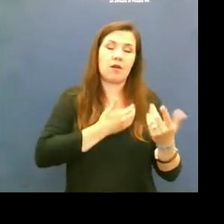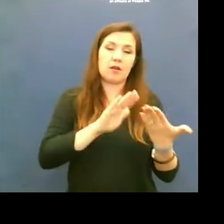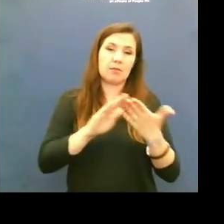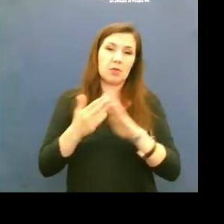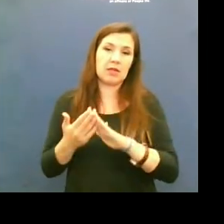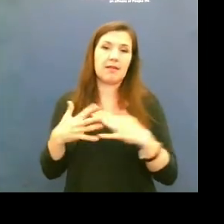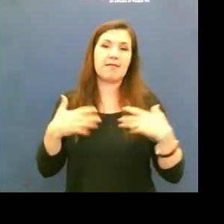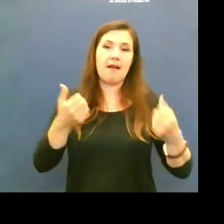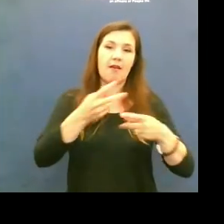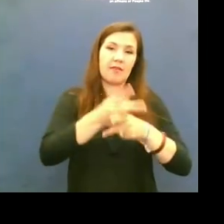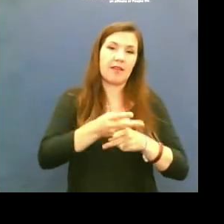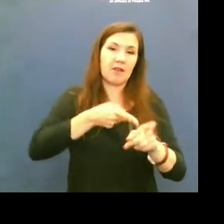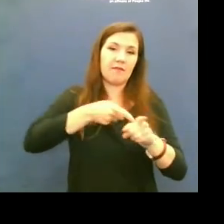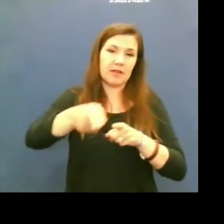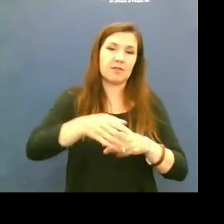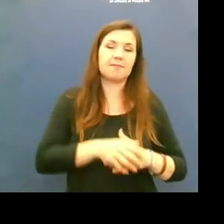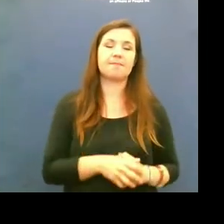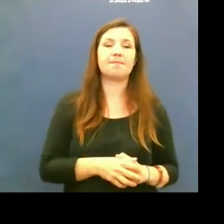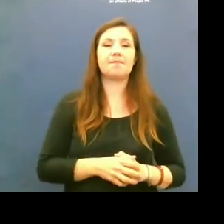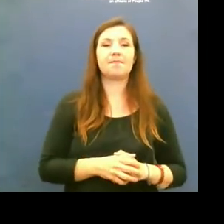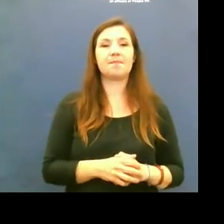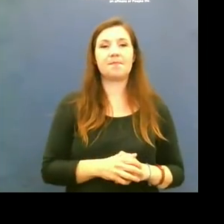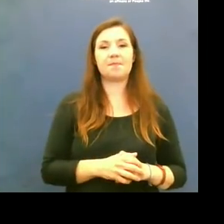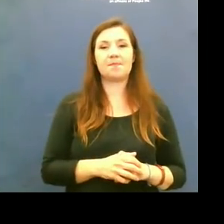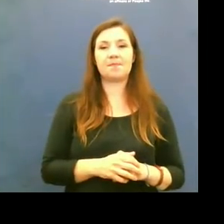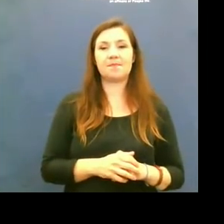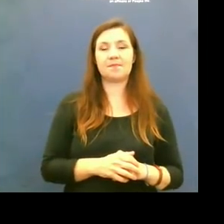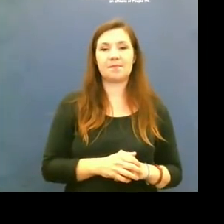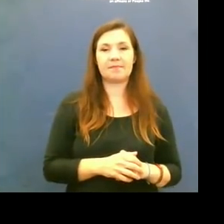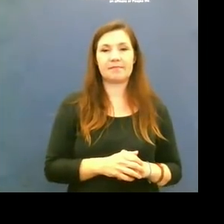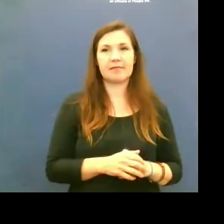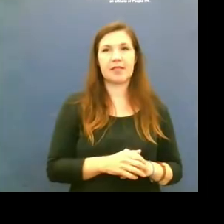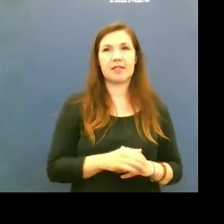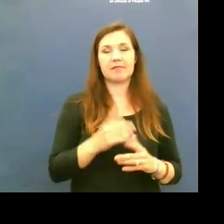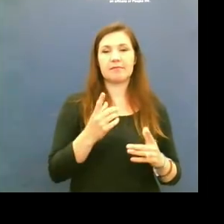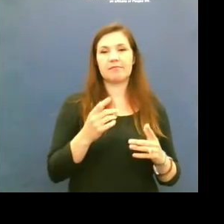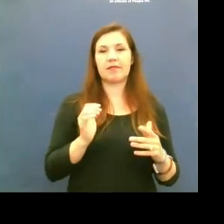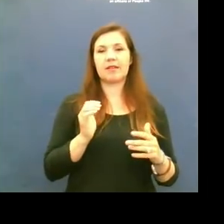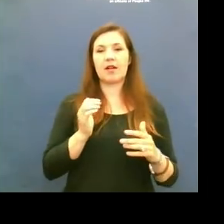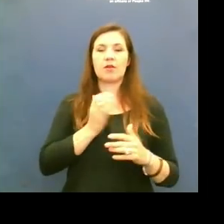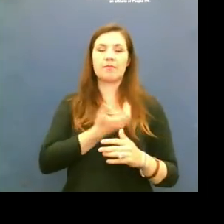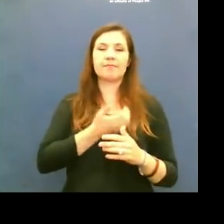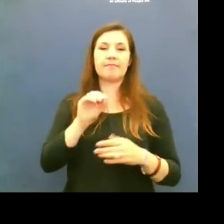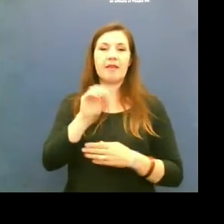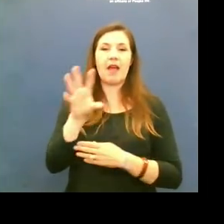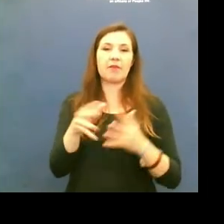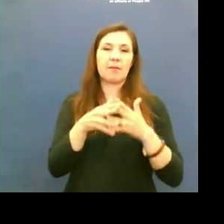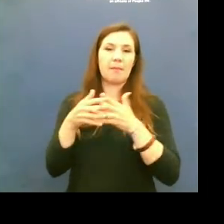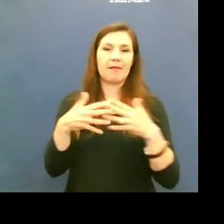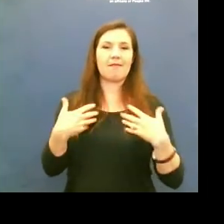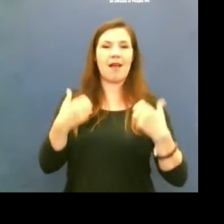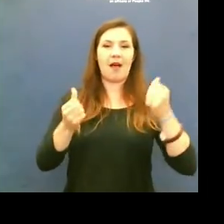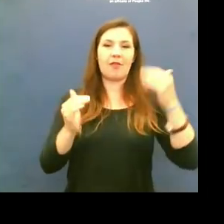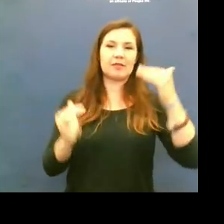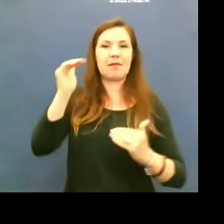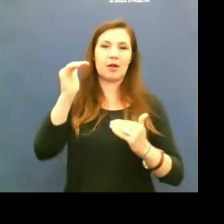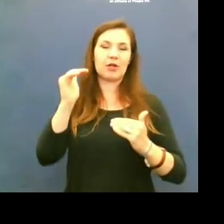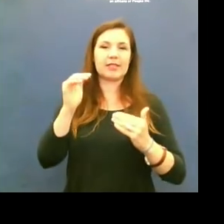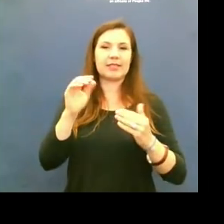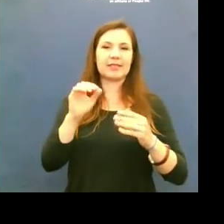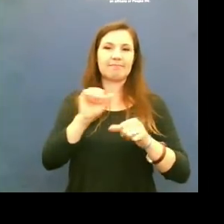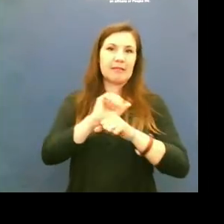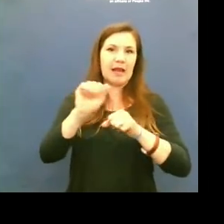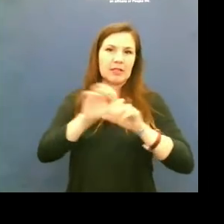in our healthcare field, in the African American Health Disparities Task Force, and so many others. Erie